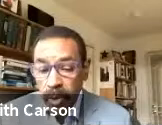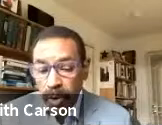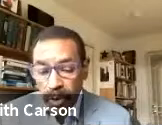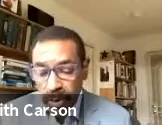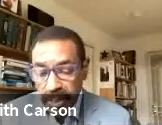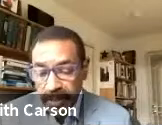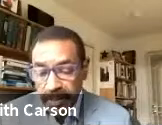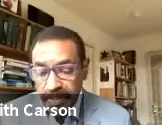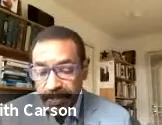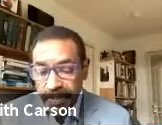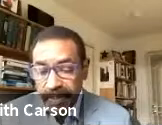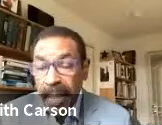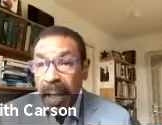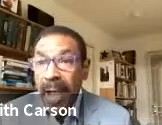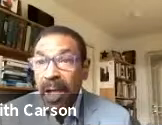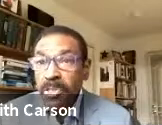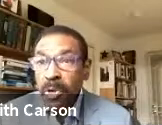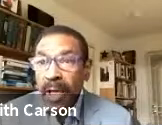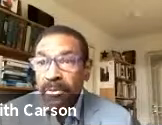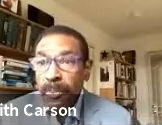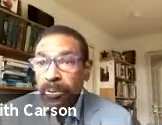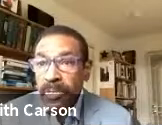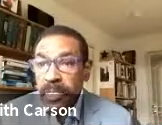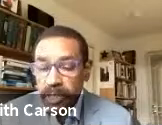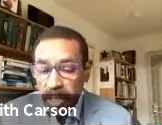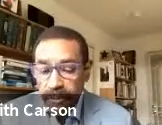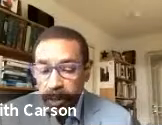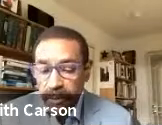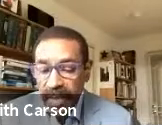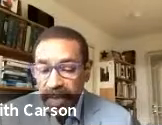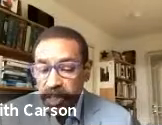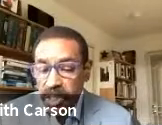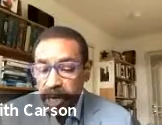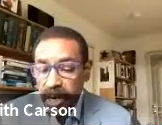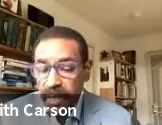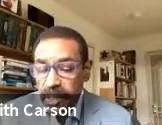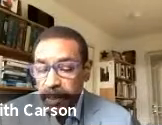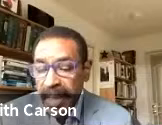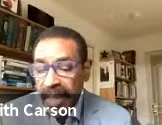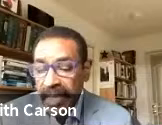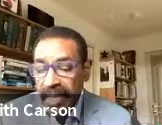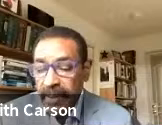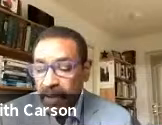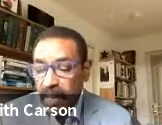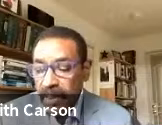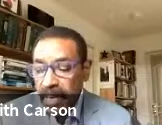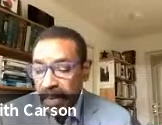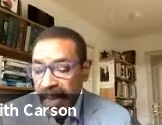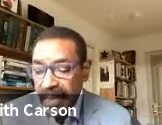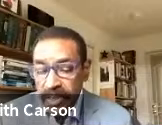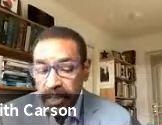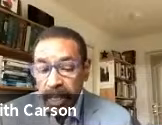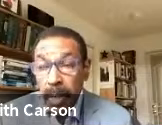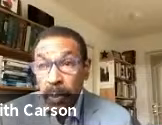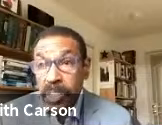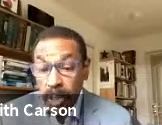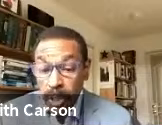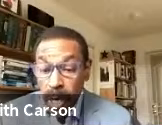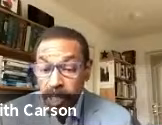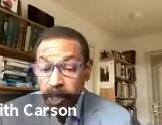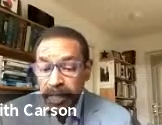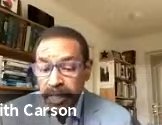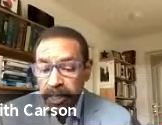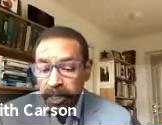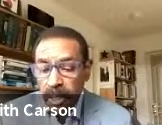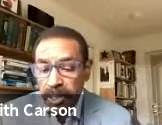and North Oakland. I also have the privilege of serving as the chair of the East Bay Economic Development Alliance, which is